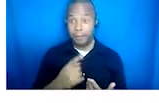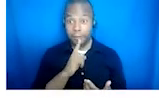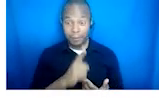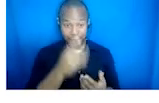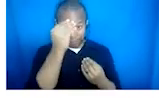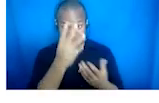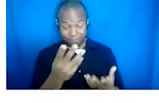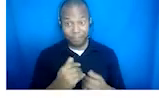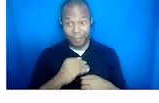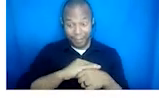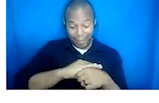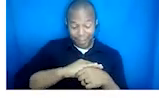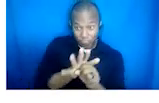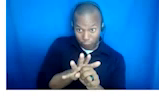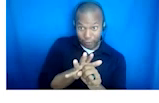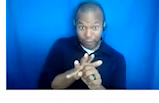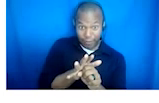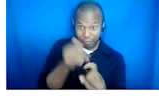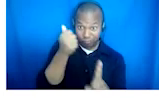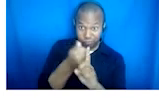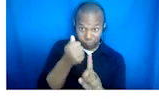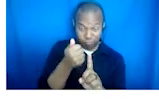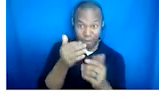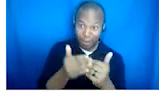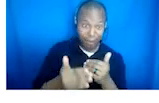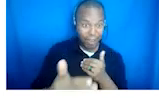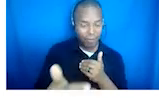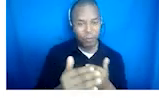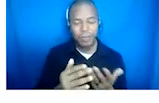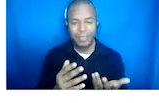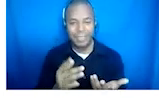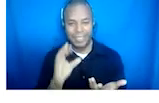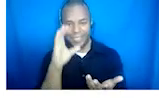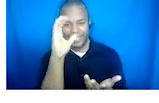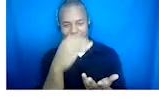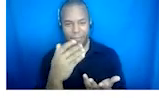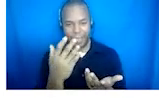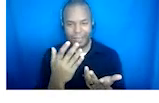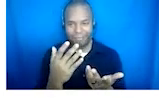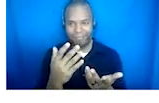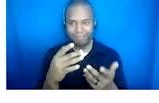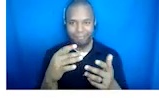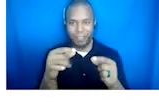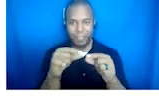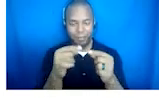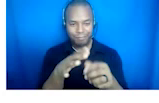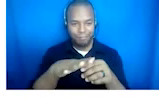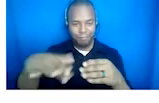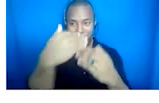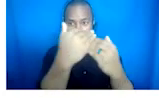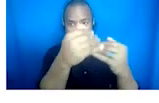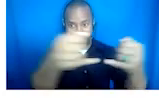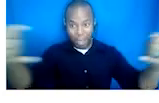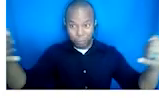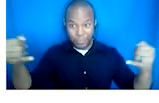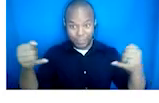erased geographical boundaries, right? I mean, for the most part, our students lived around